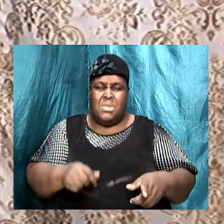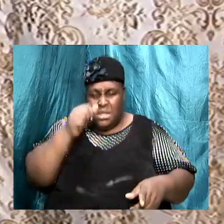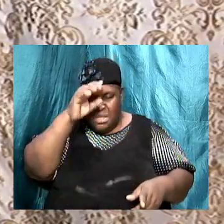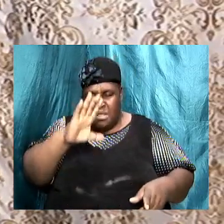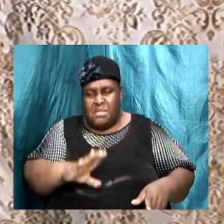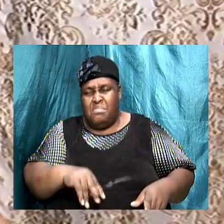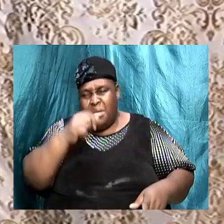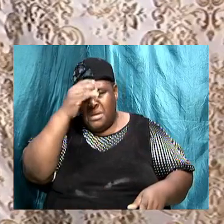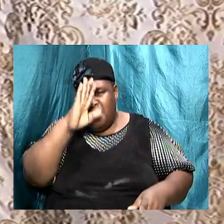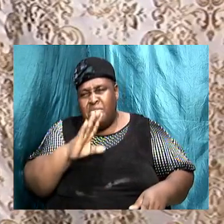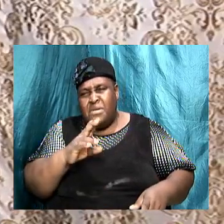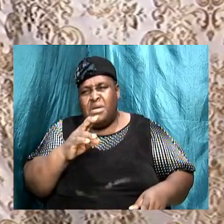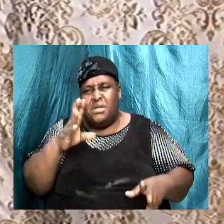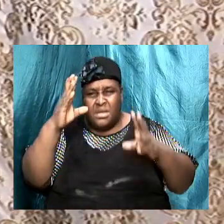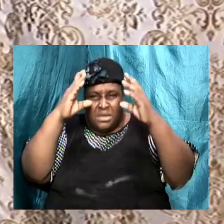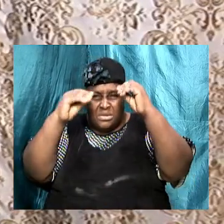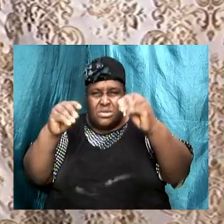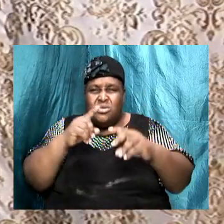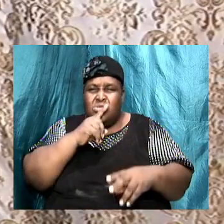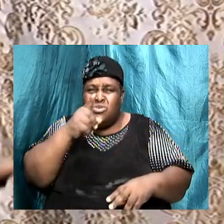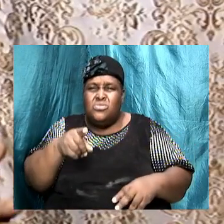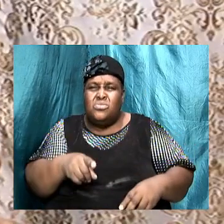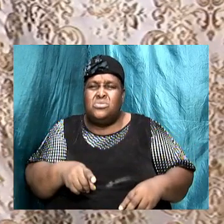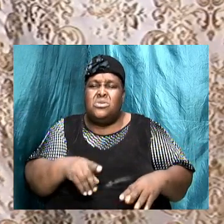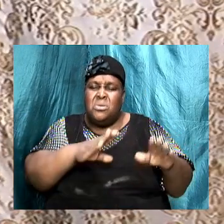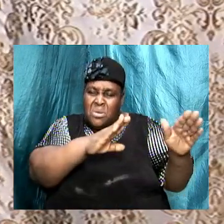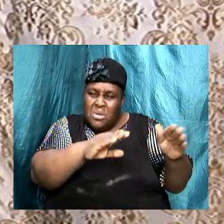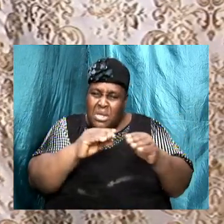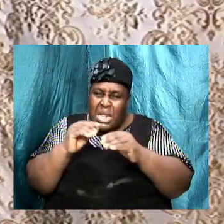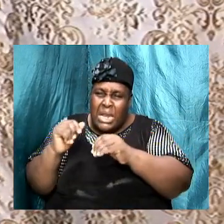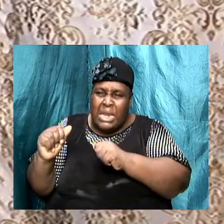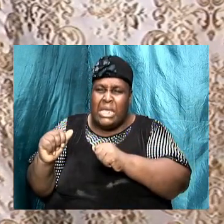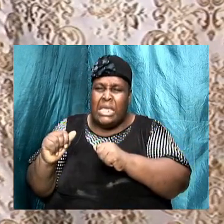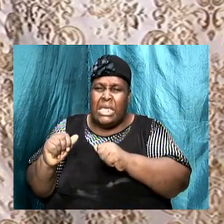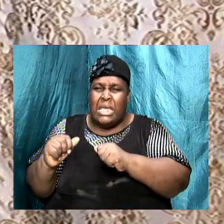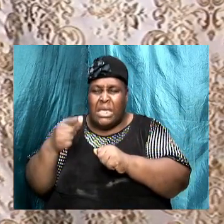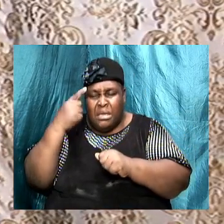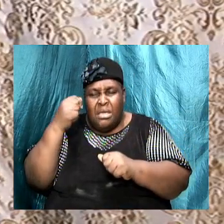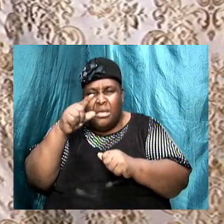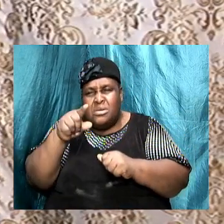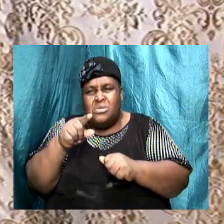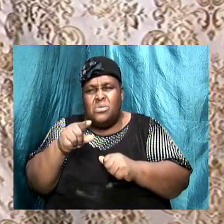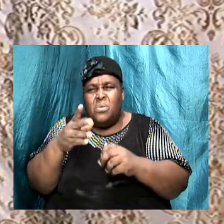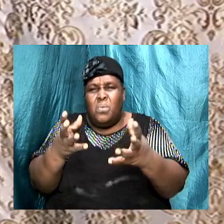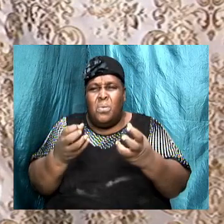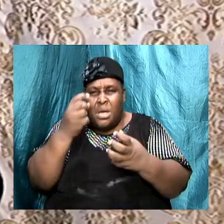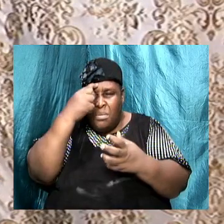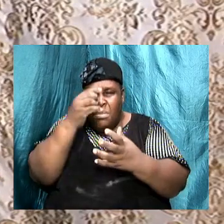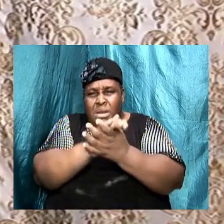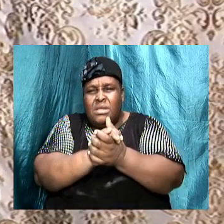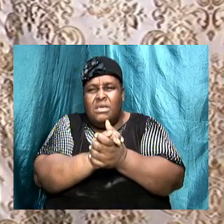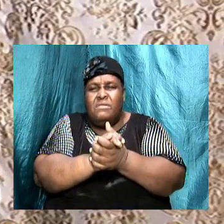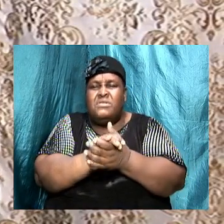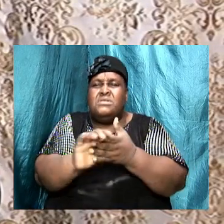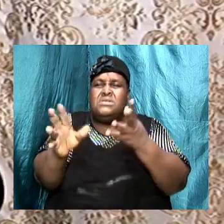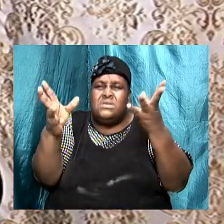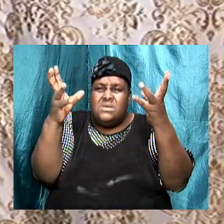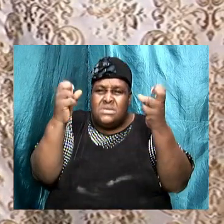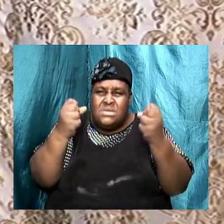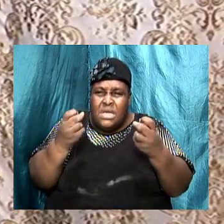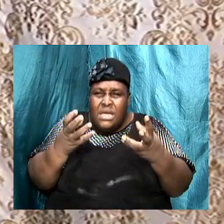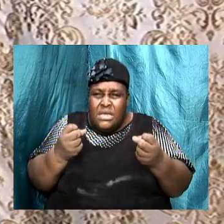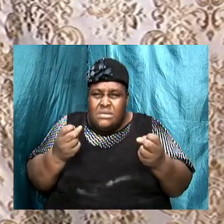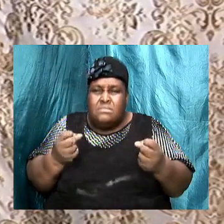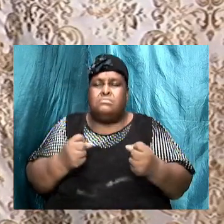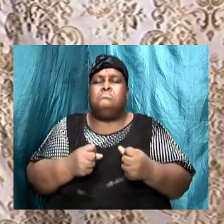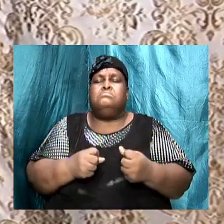and walk and leave them because you want a sign. You want to see things. Jesus said to the folks that,